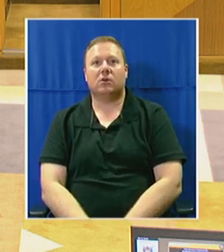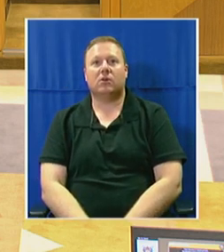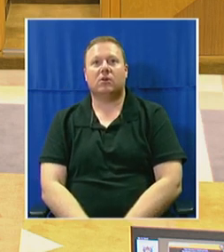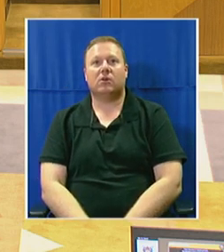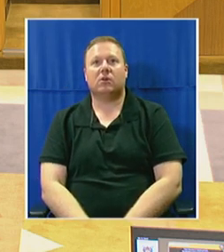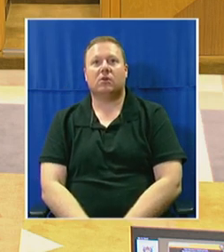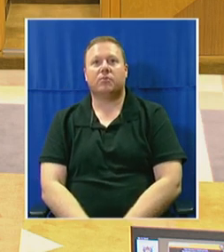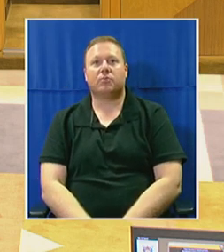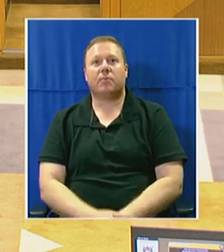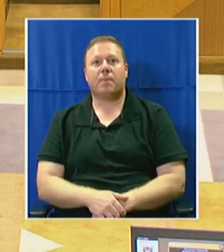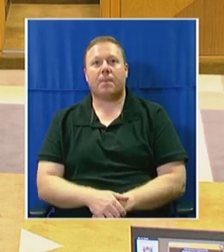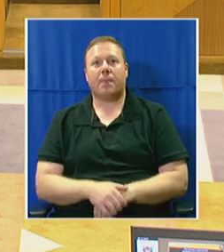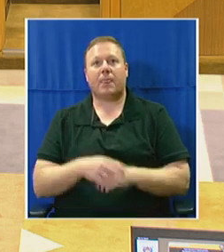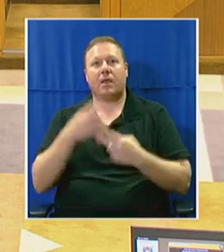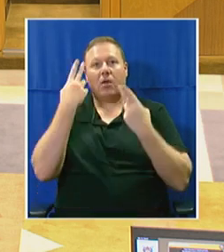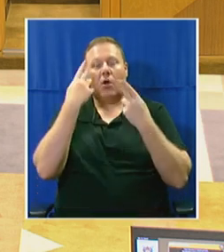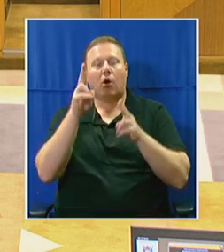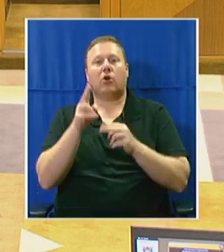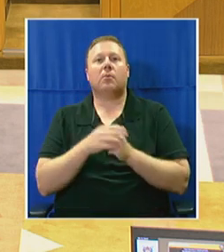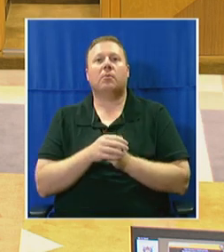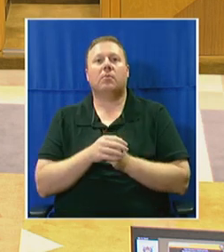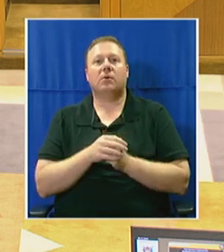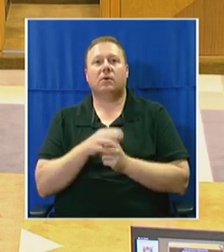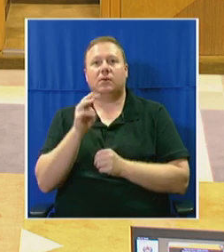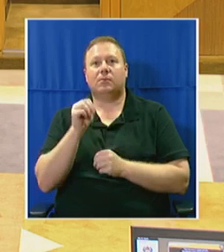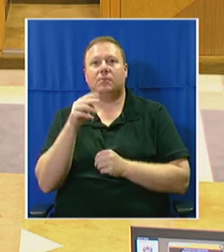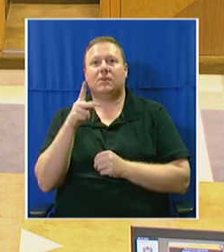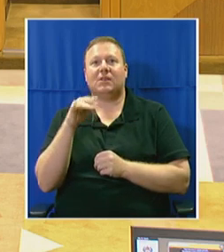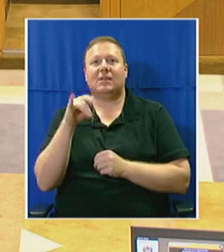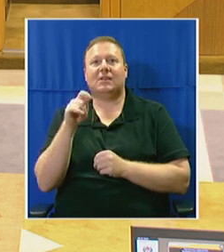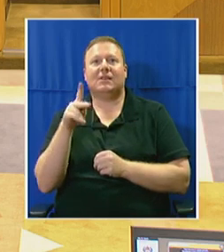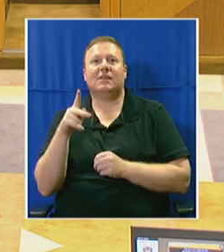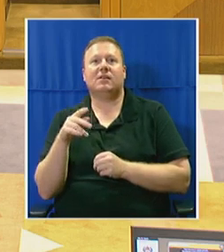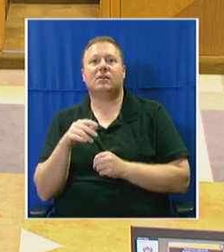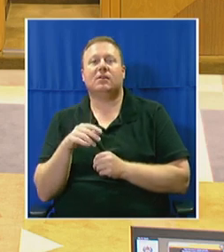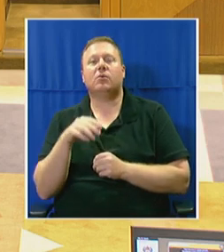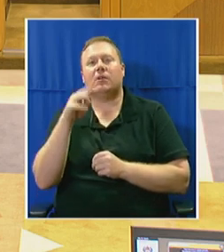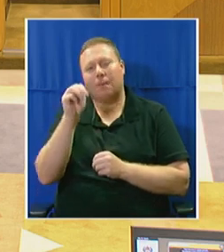we hope it's not going to be all Thunder and no